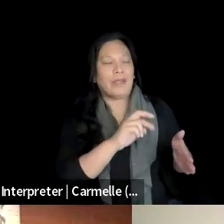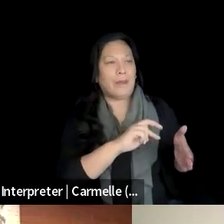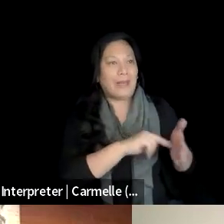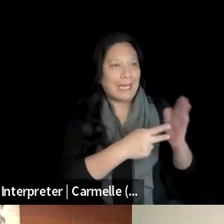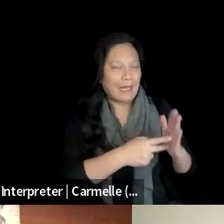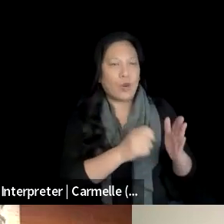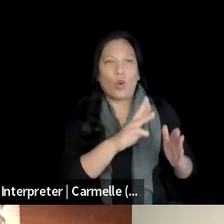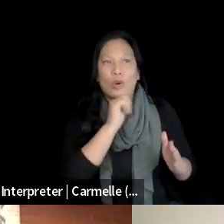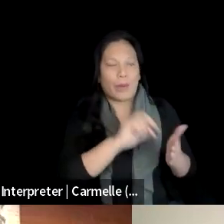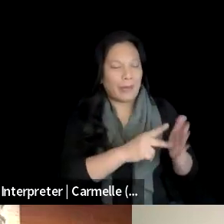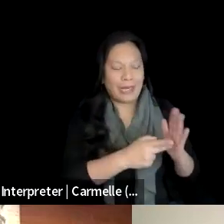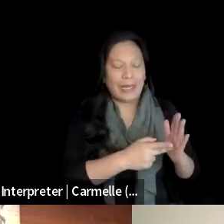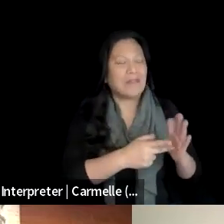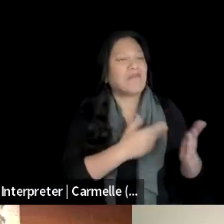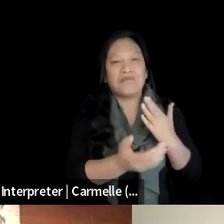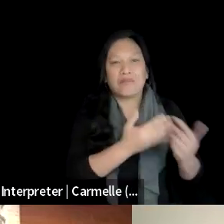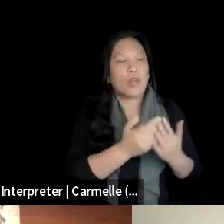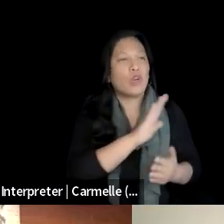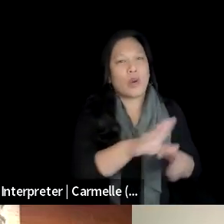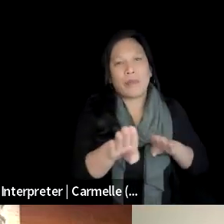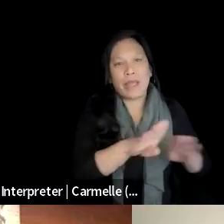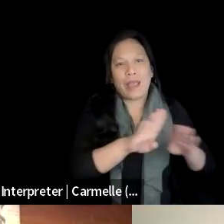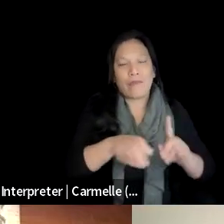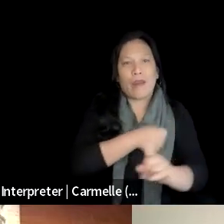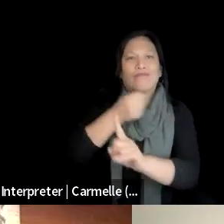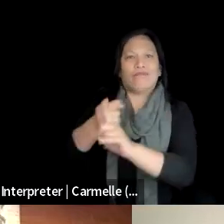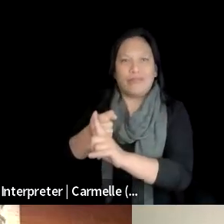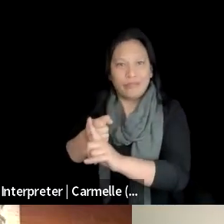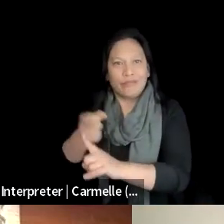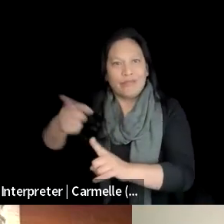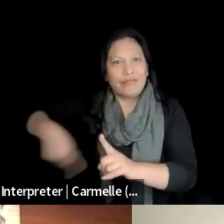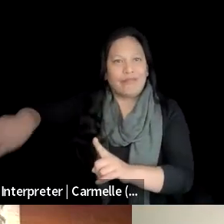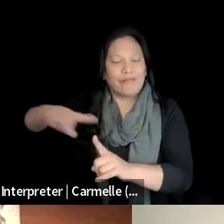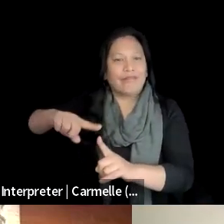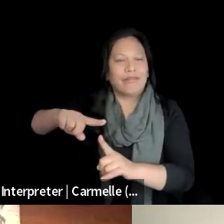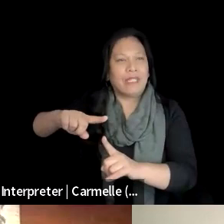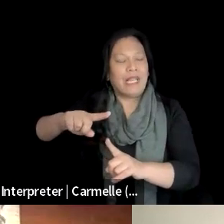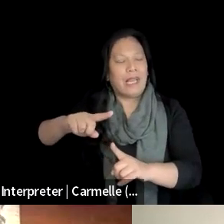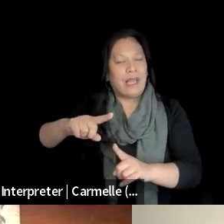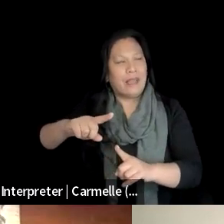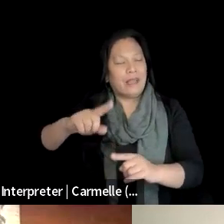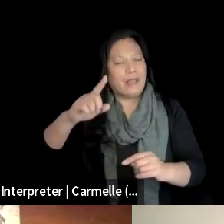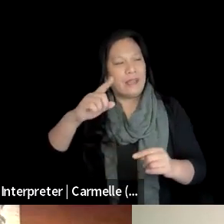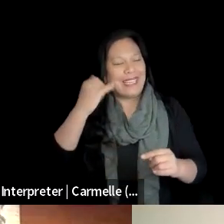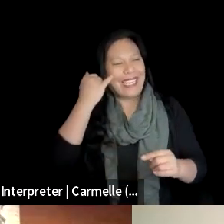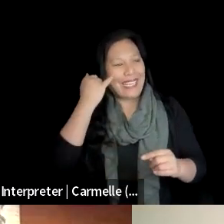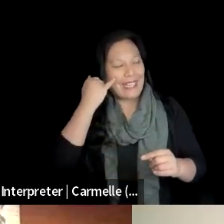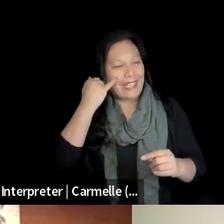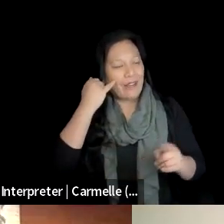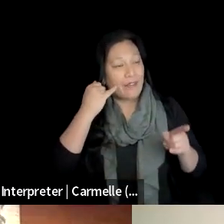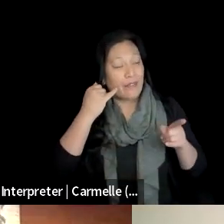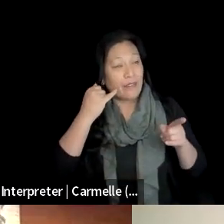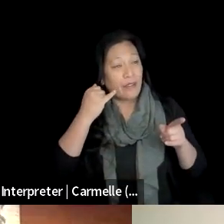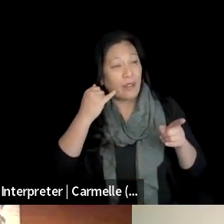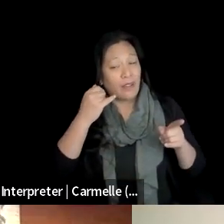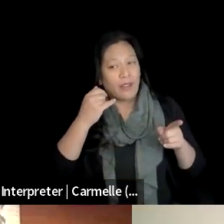be good. It's just the impact of those intentions that I'm more concerned about. But, you know, if it's taking away